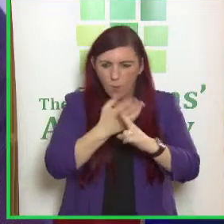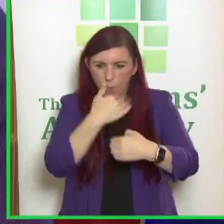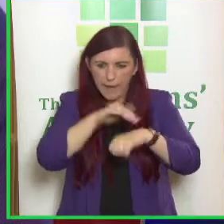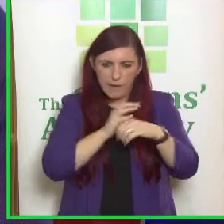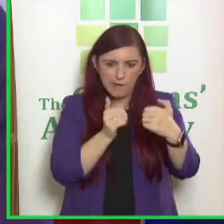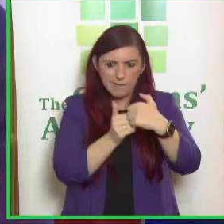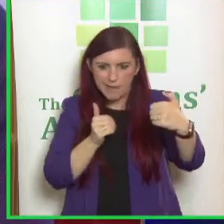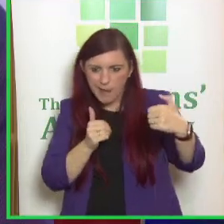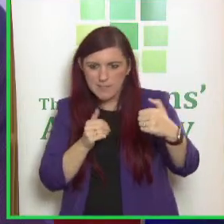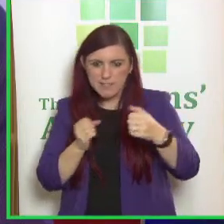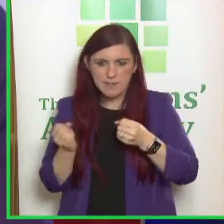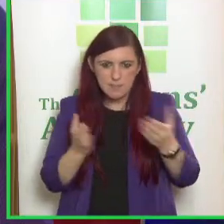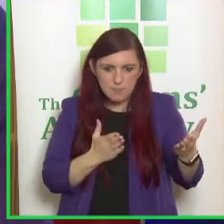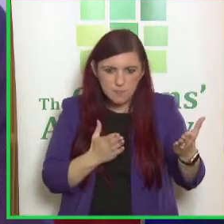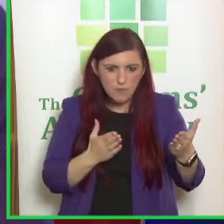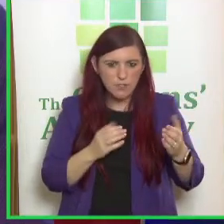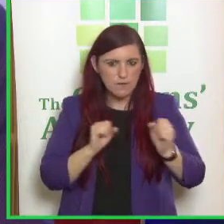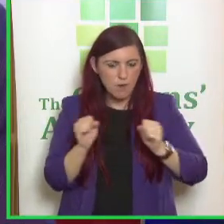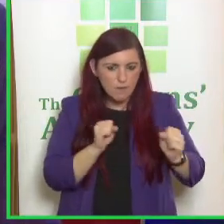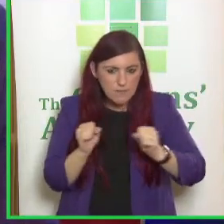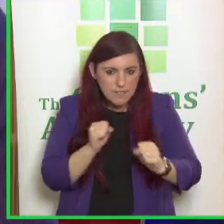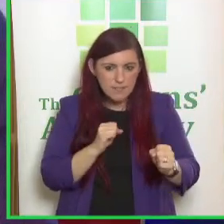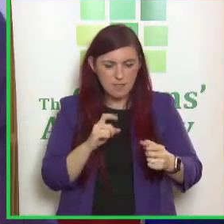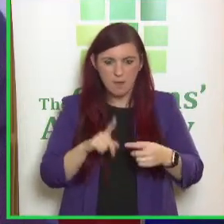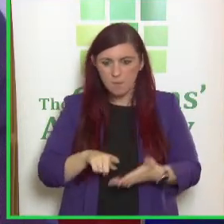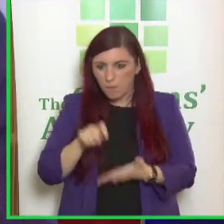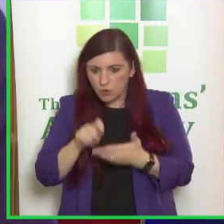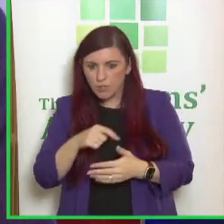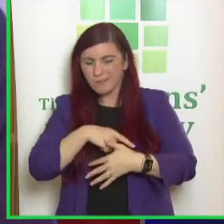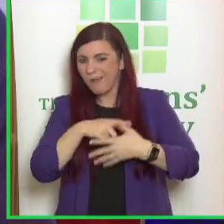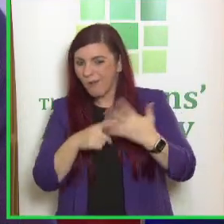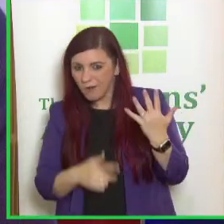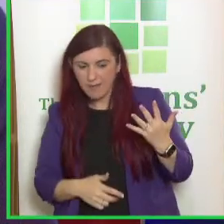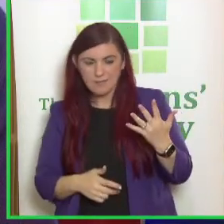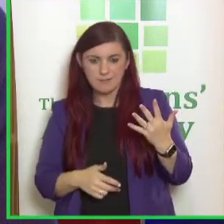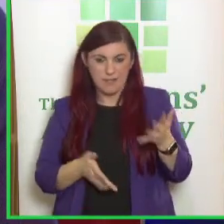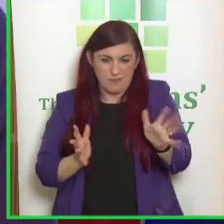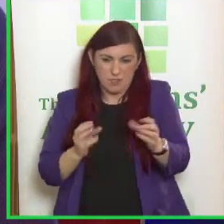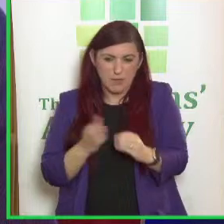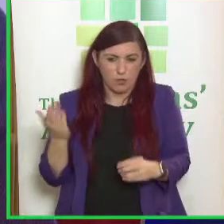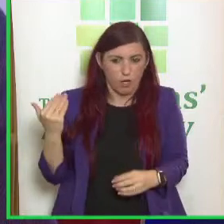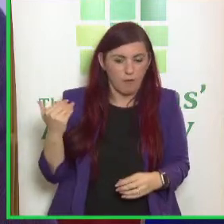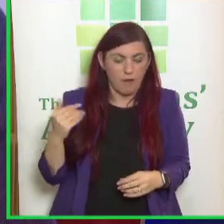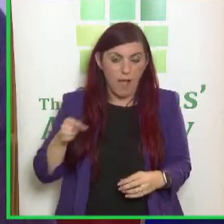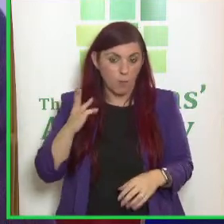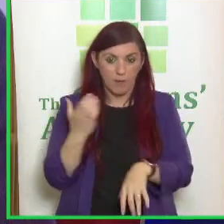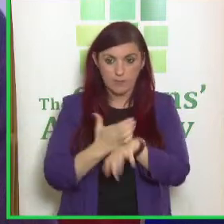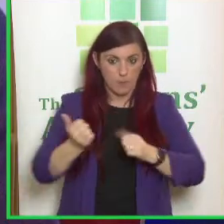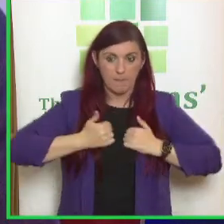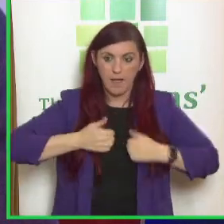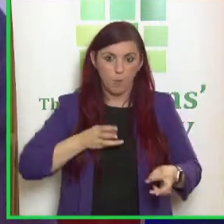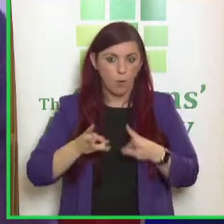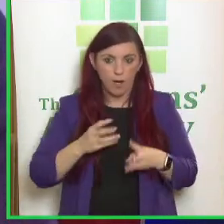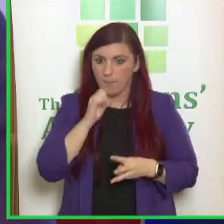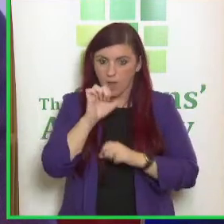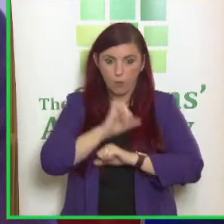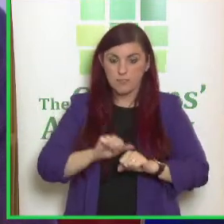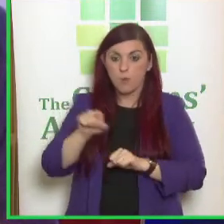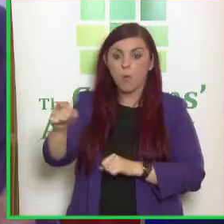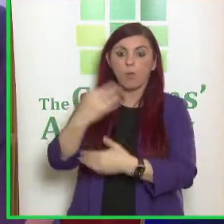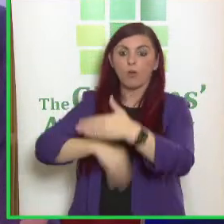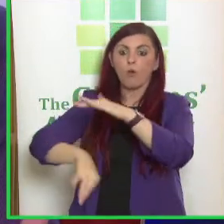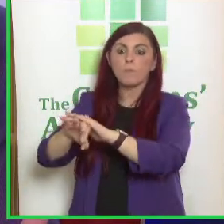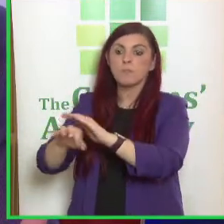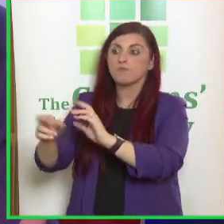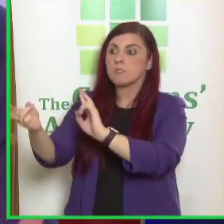increasing funding, which I have in the last budget, and all of the other areas I've mentioned. So it's really important that while the government is